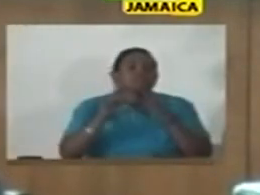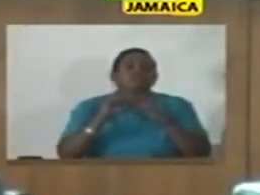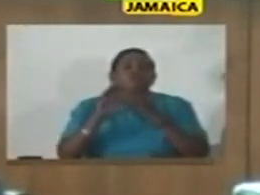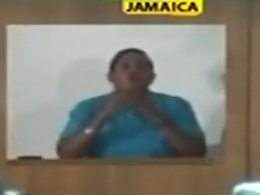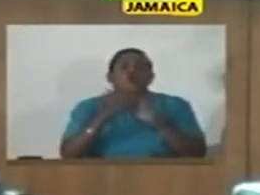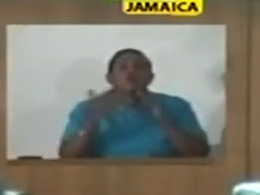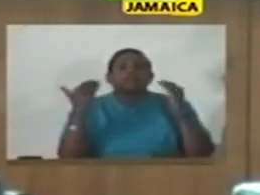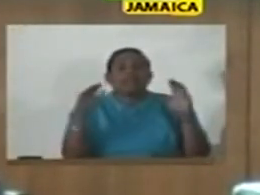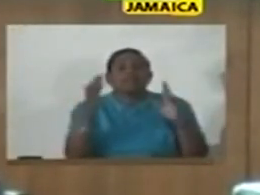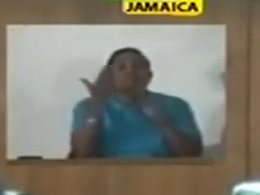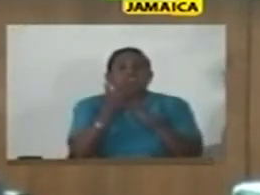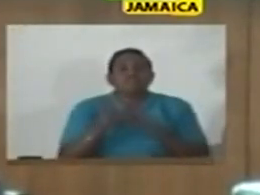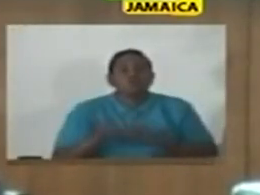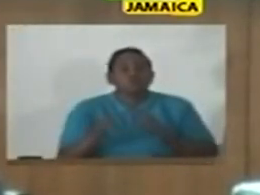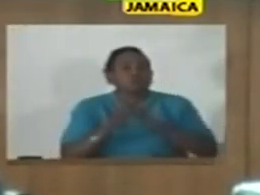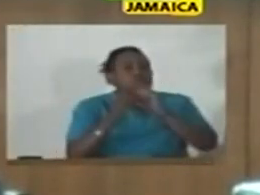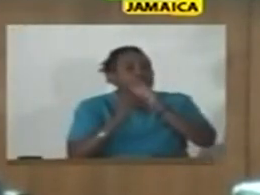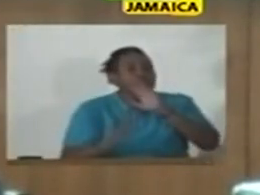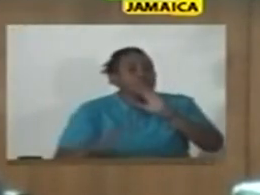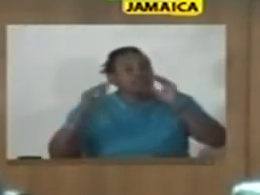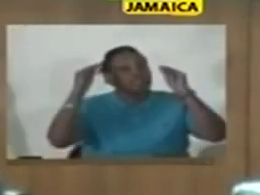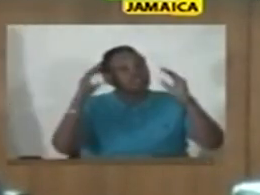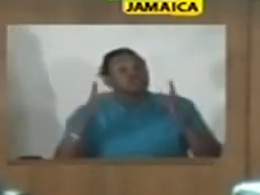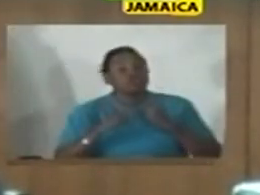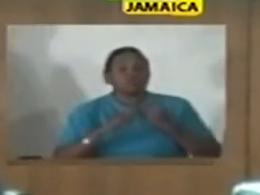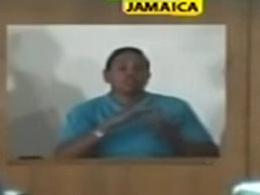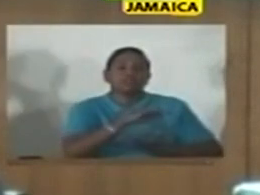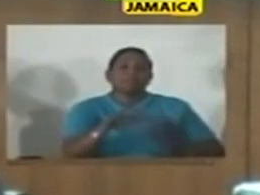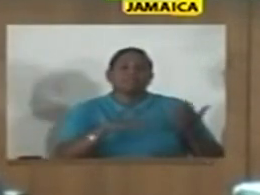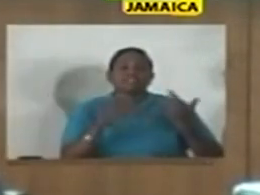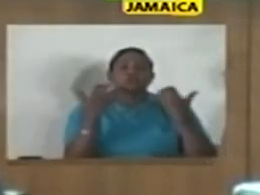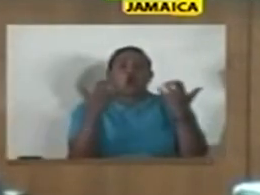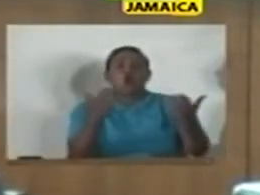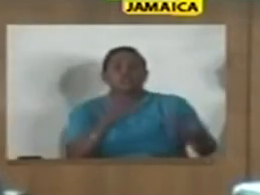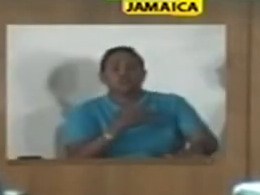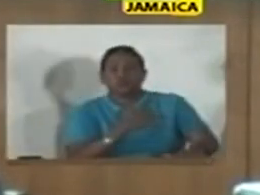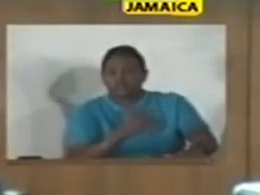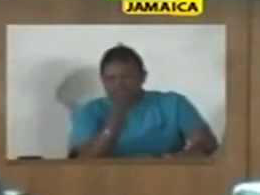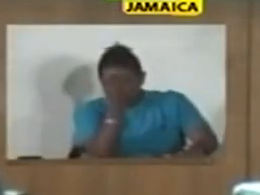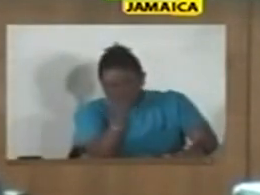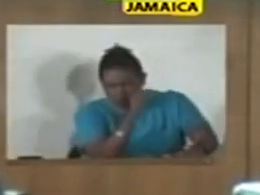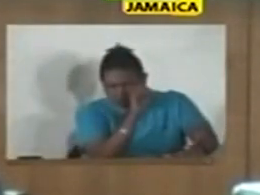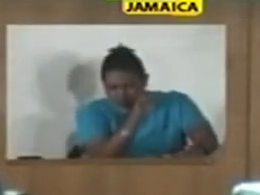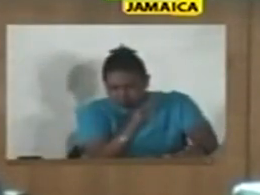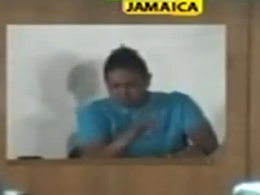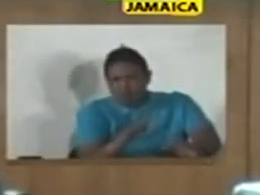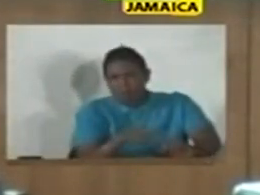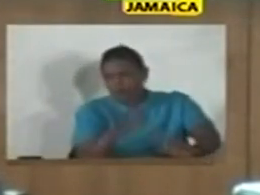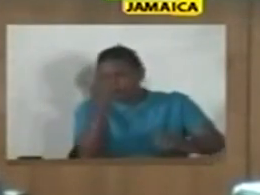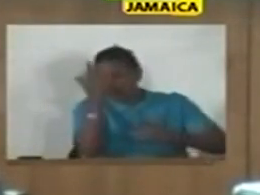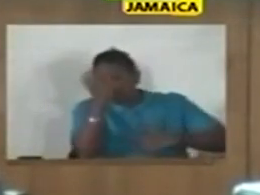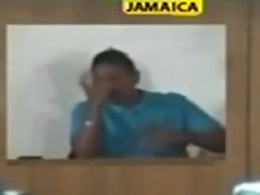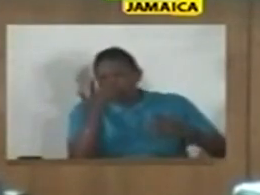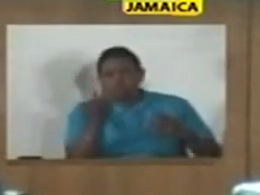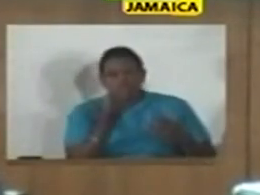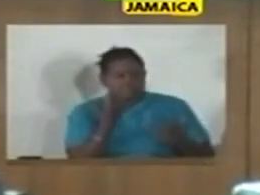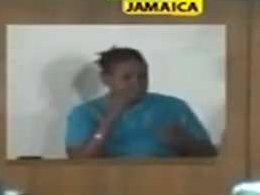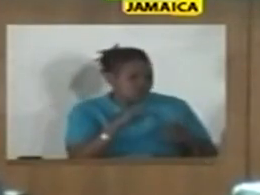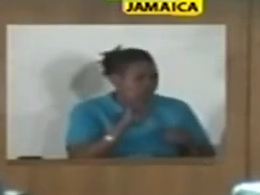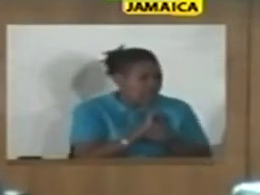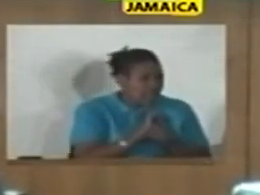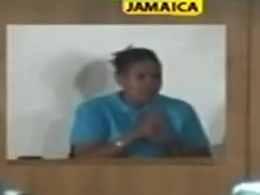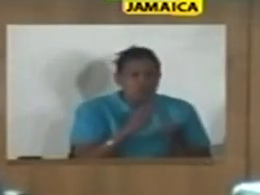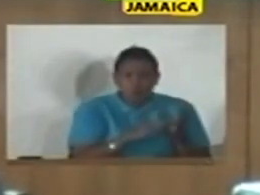with students, teachers, and mixed audiences to sensitize them about the ills of child labor and human